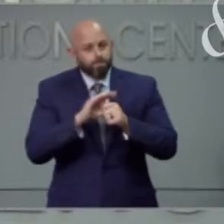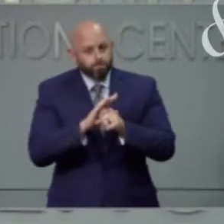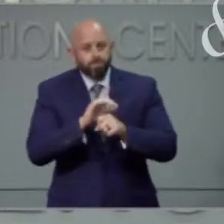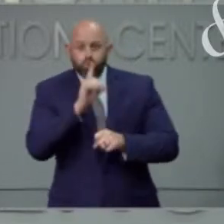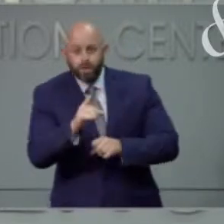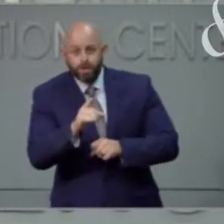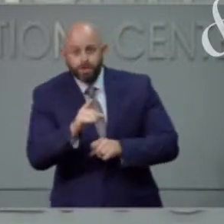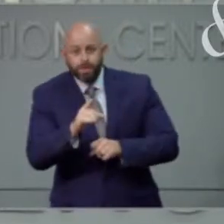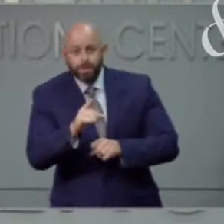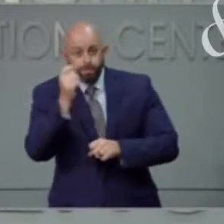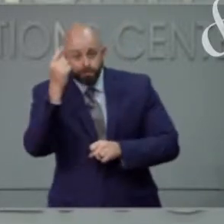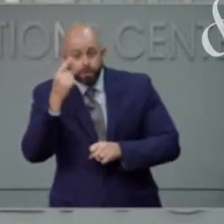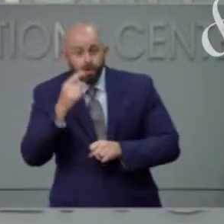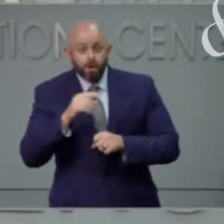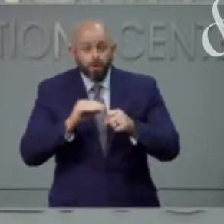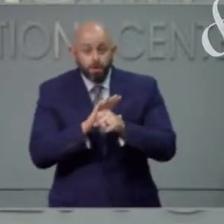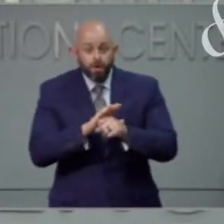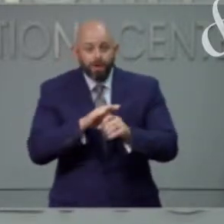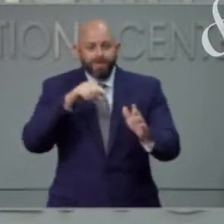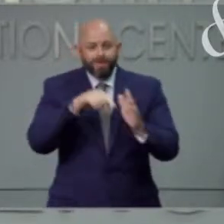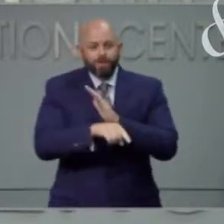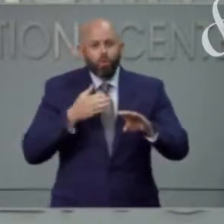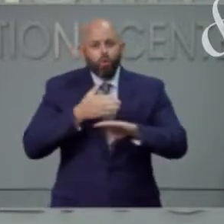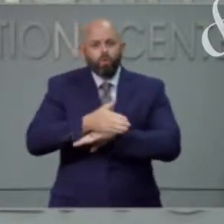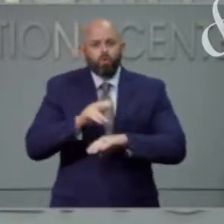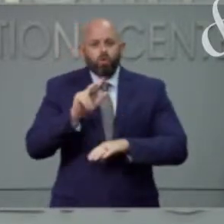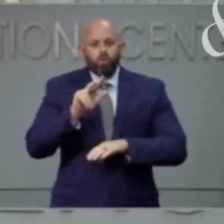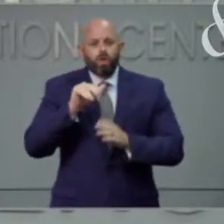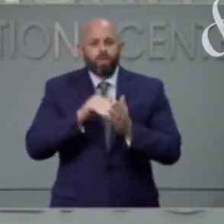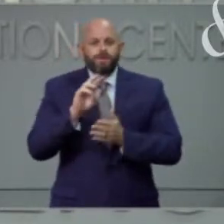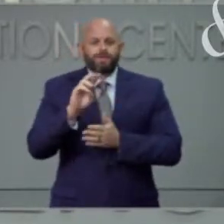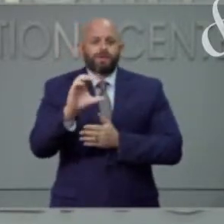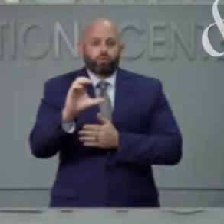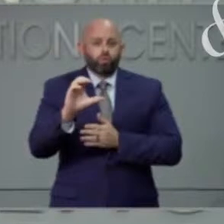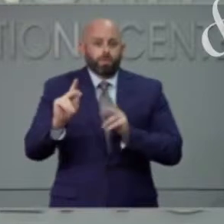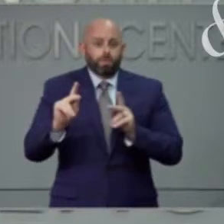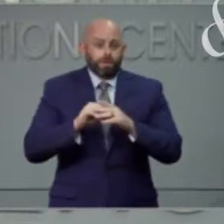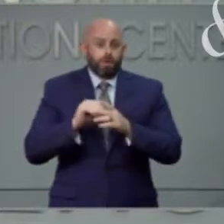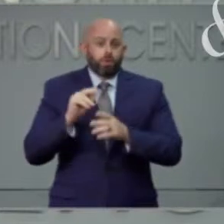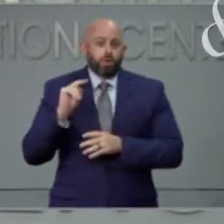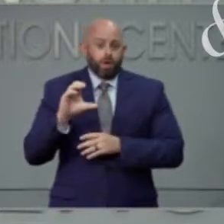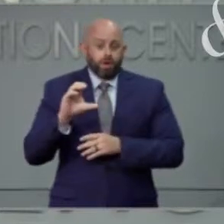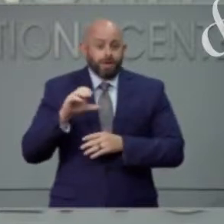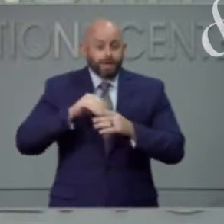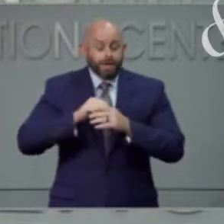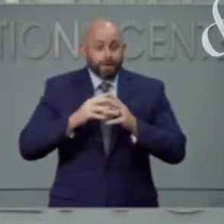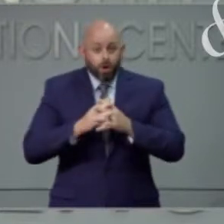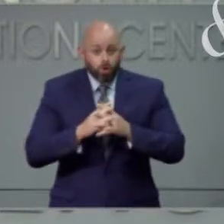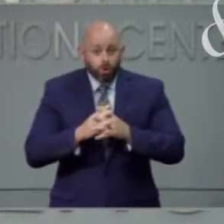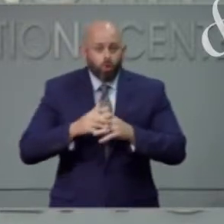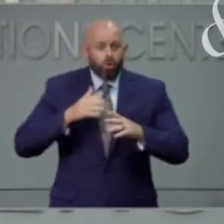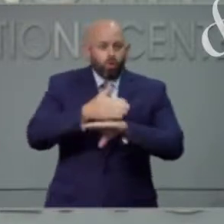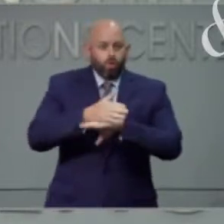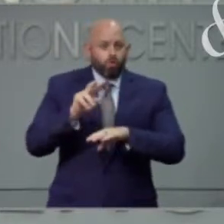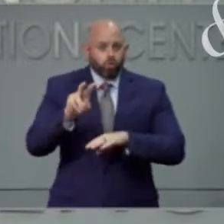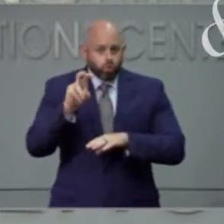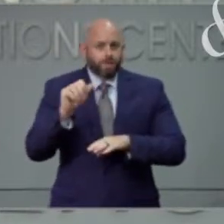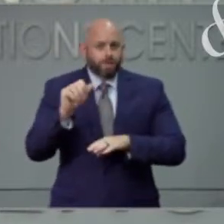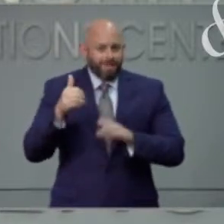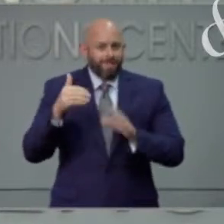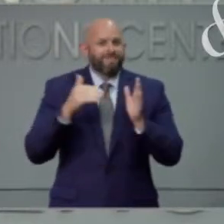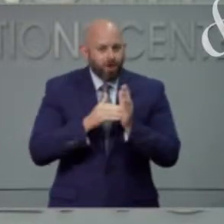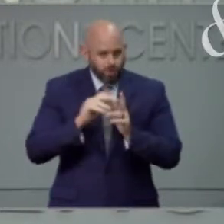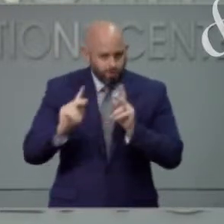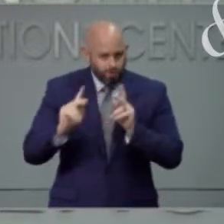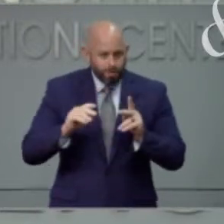over 3,600 North Carolinians and over 210,000 Americans. So we all need to work together, and